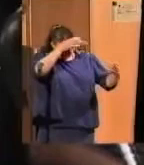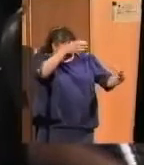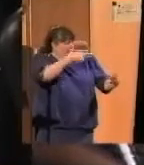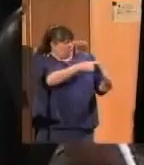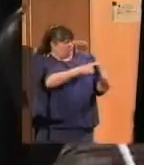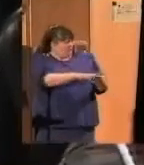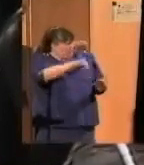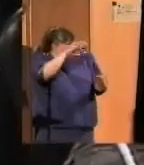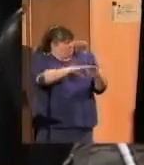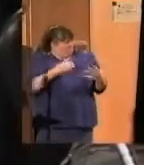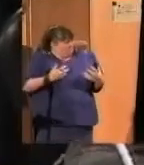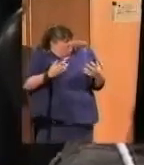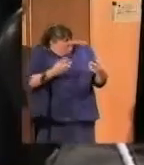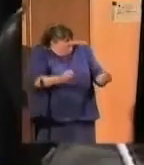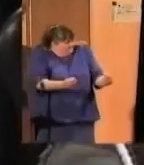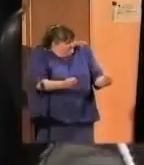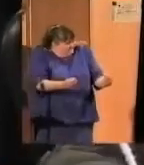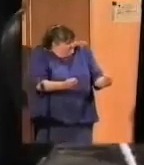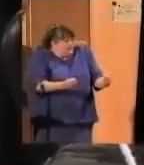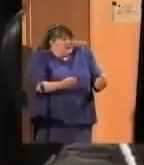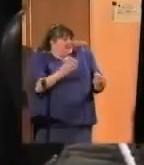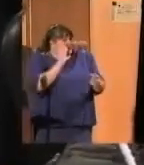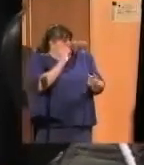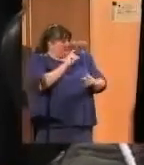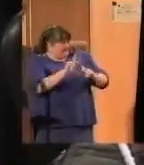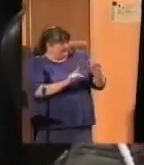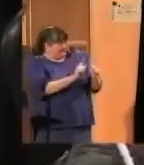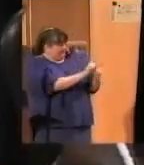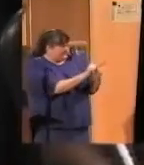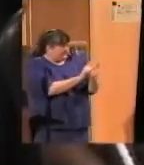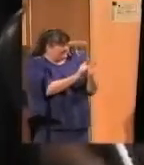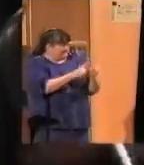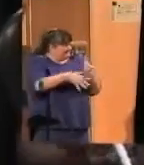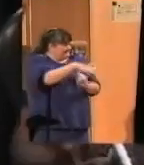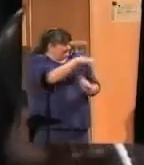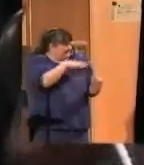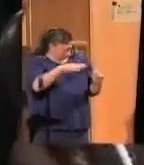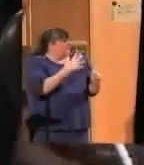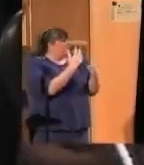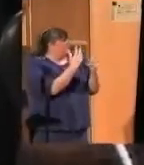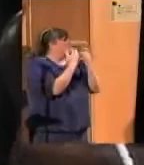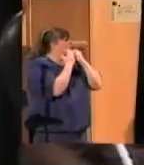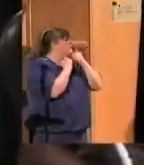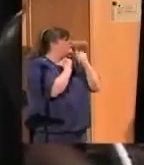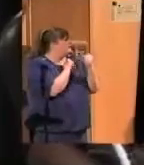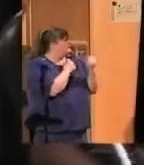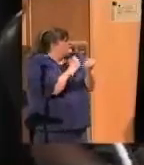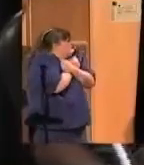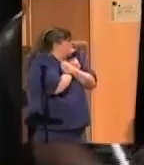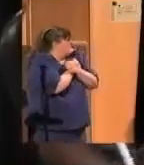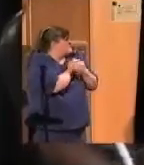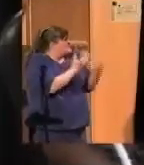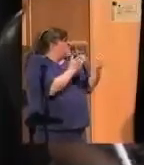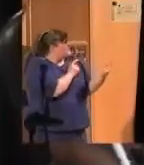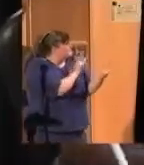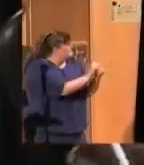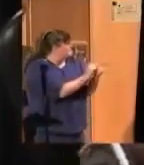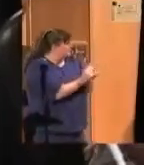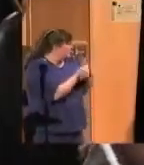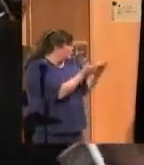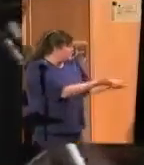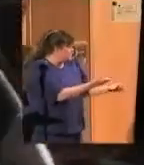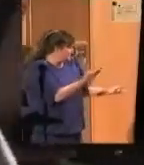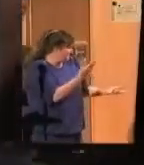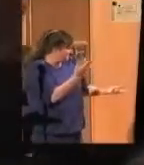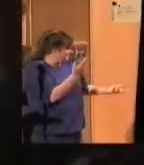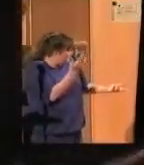healer. Isn't it enough that anybody that spent 1 minute with you loves and craves and fights for your time and company? Why is